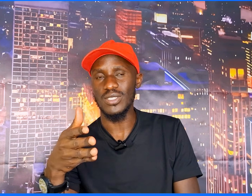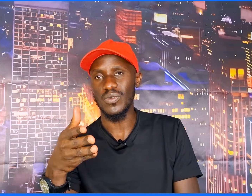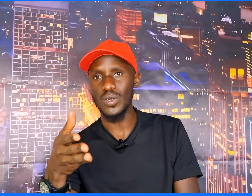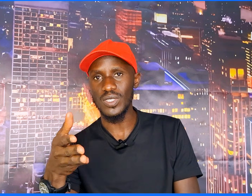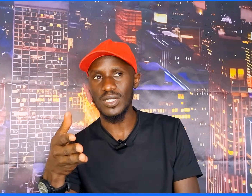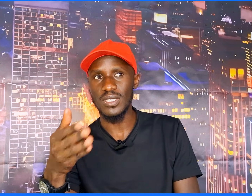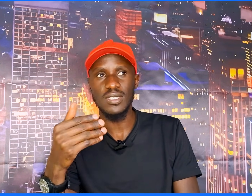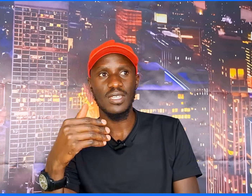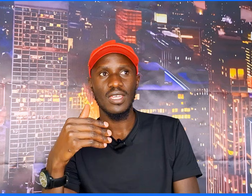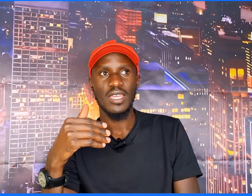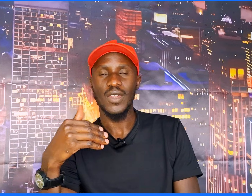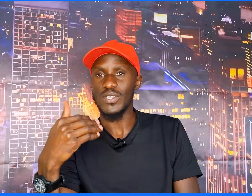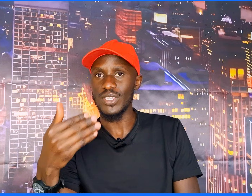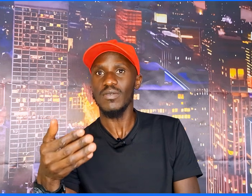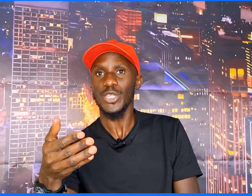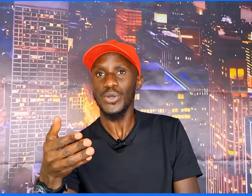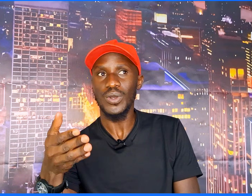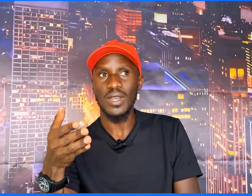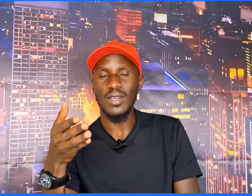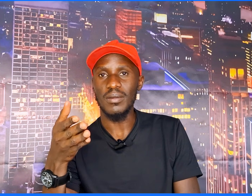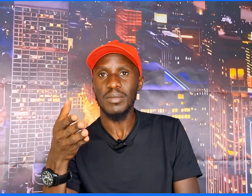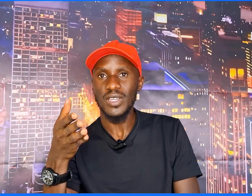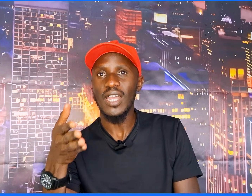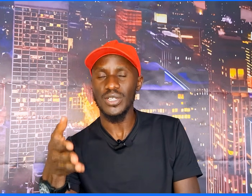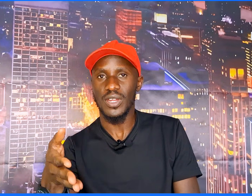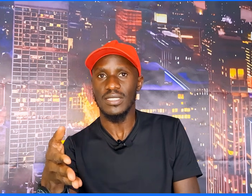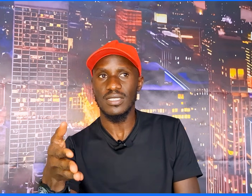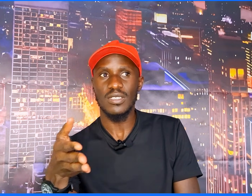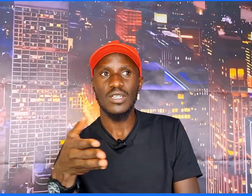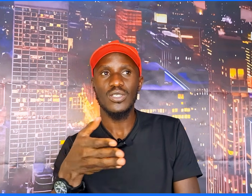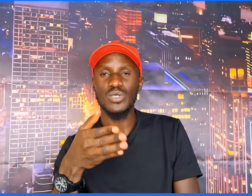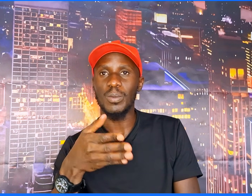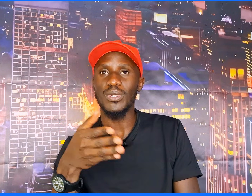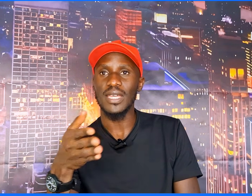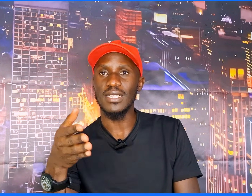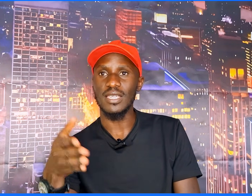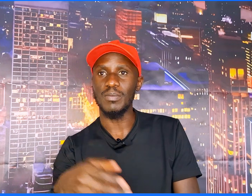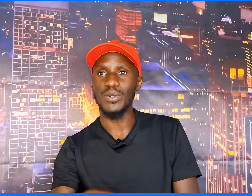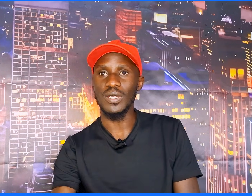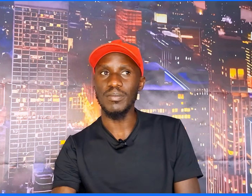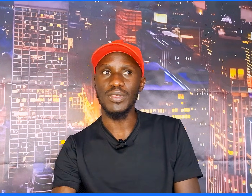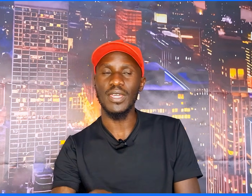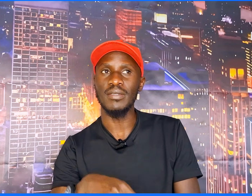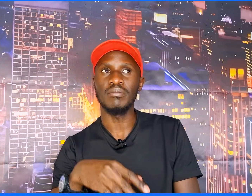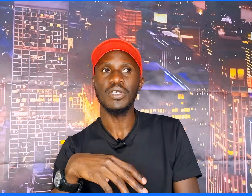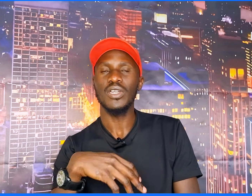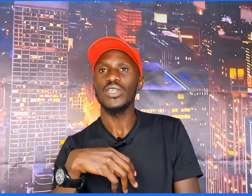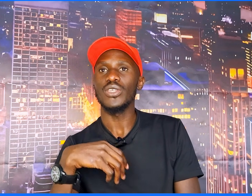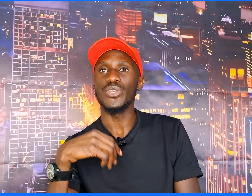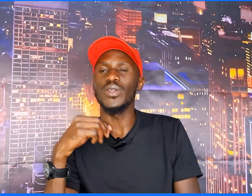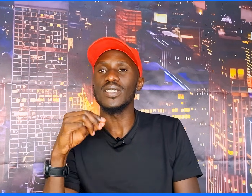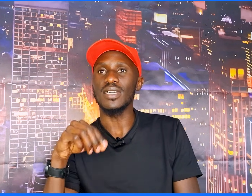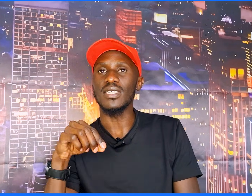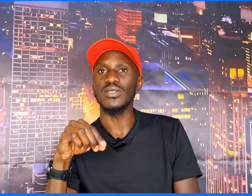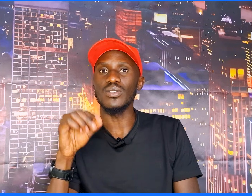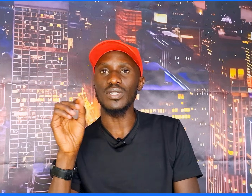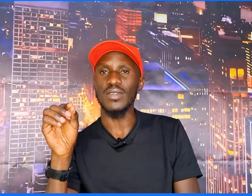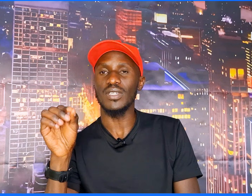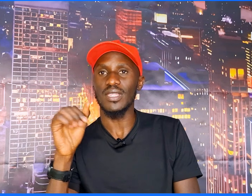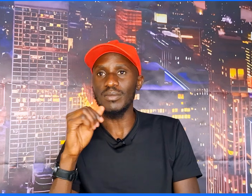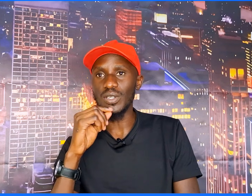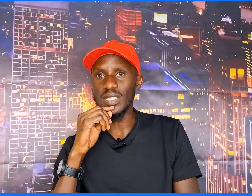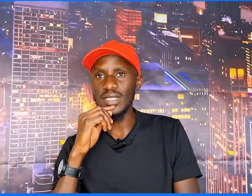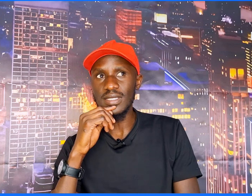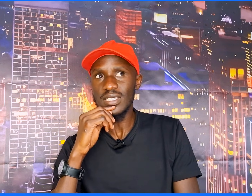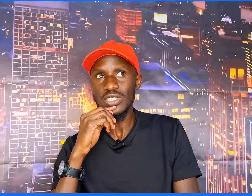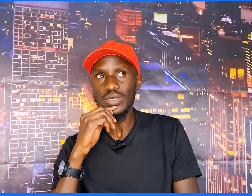superpower country, of course it is, if it's giving you a grant to support a healthcare program, then you're entitled to